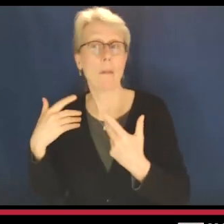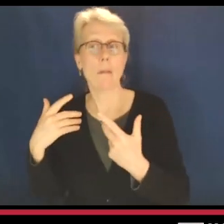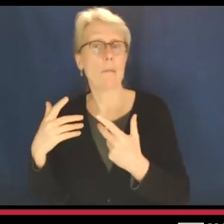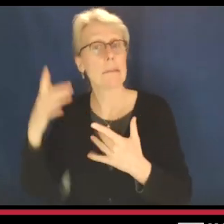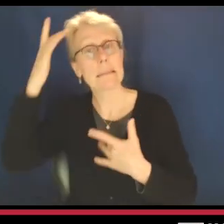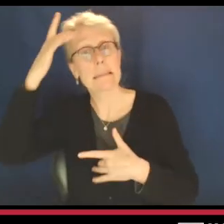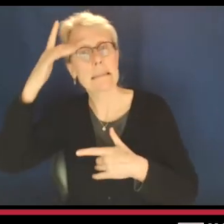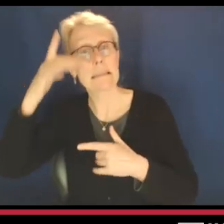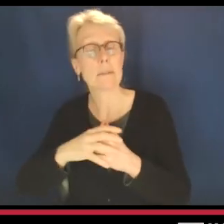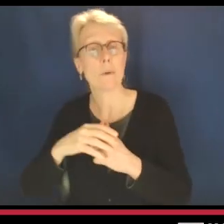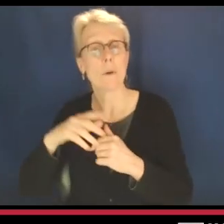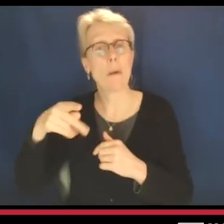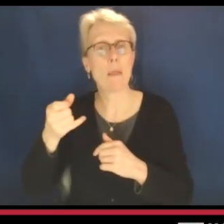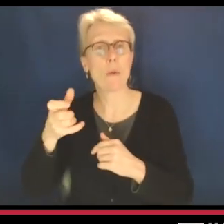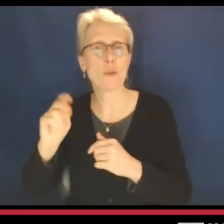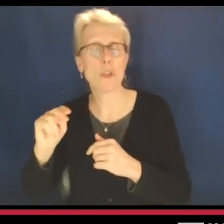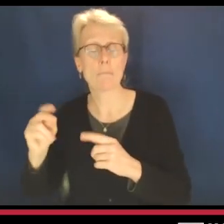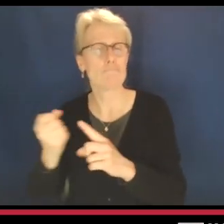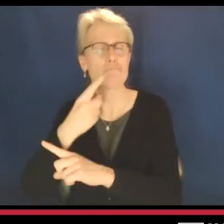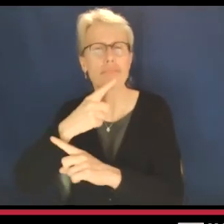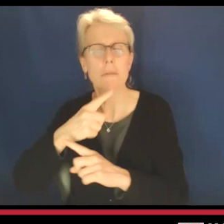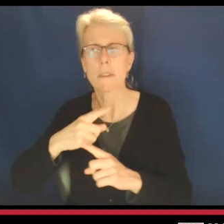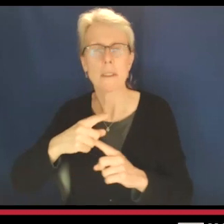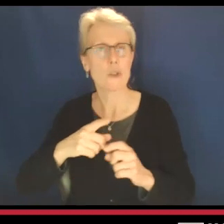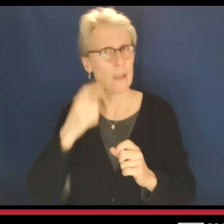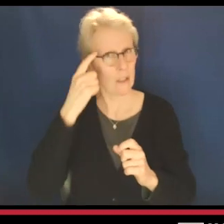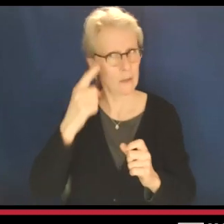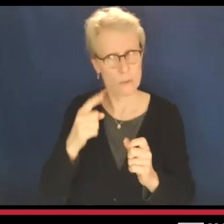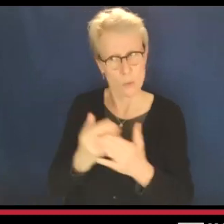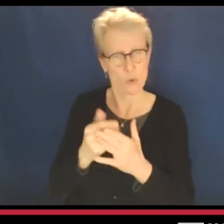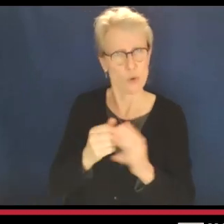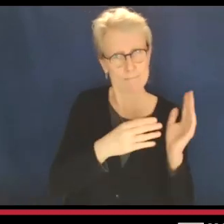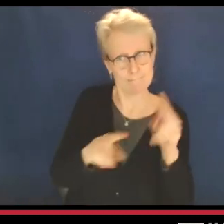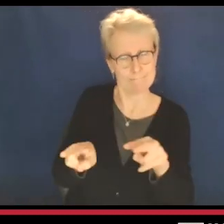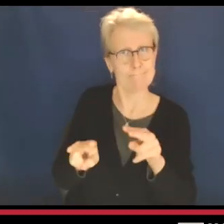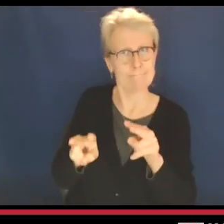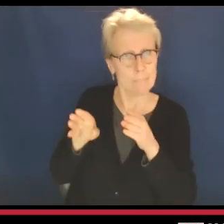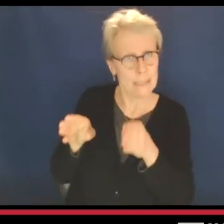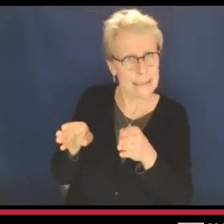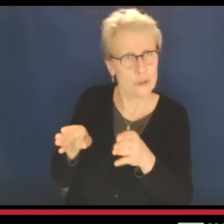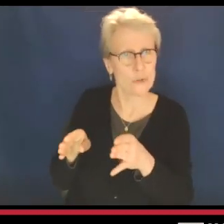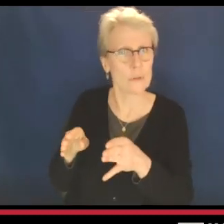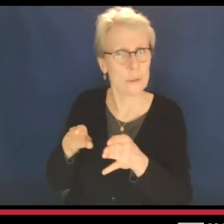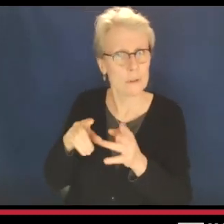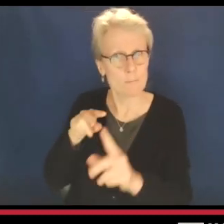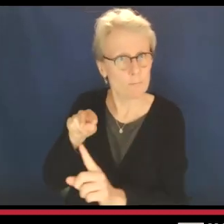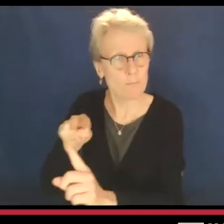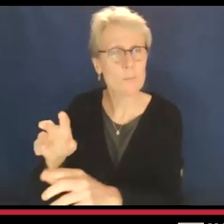believe warrant particular attention in terms of surveillance and research efforts?